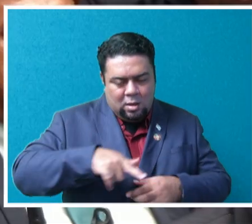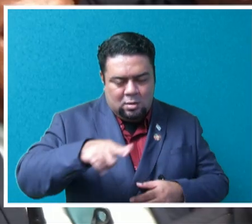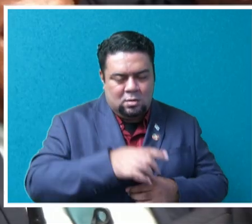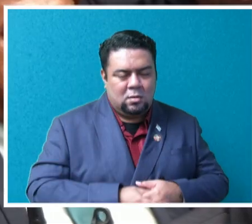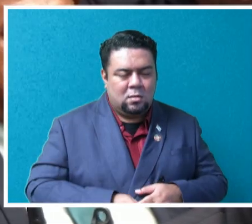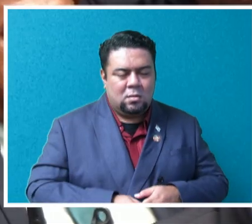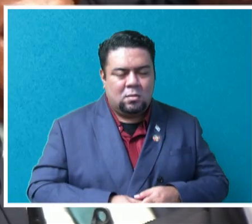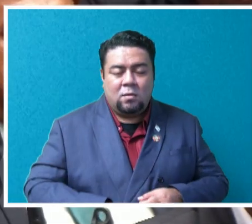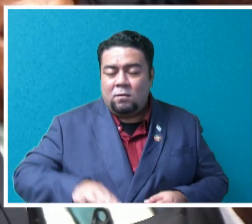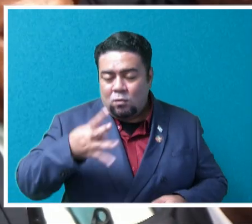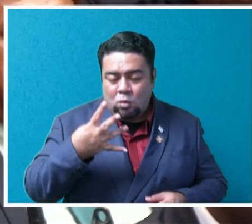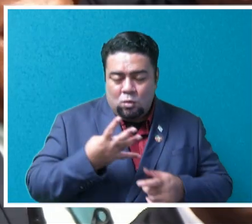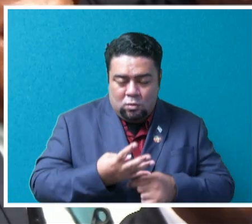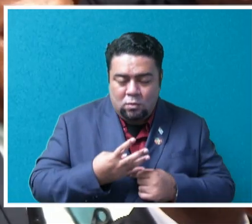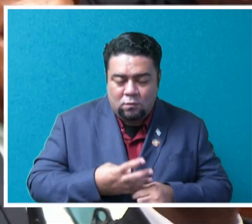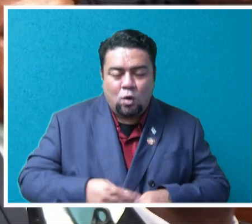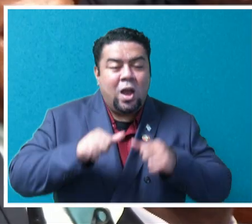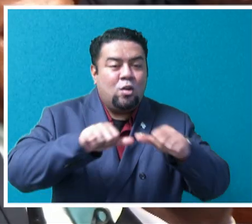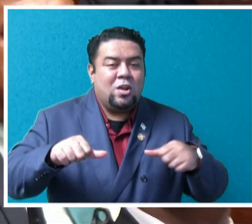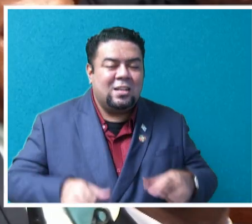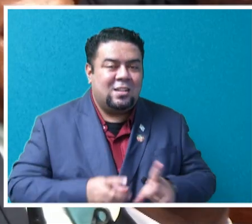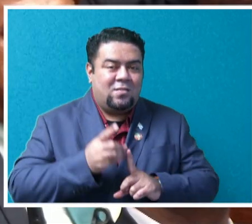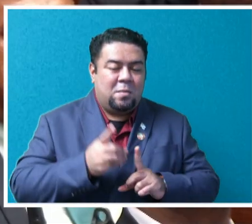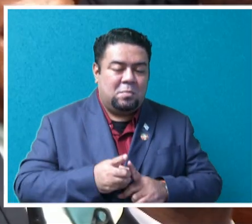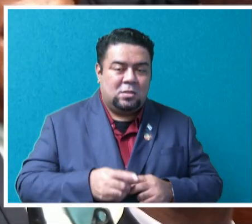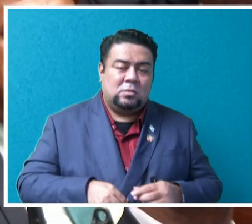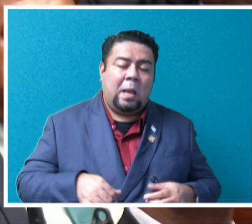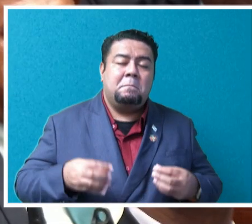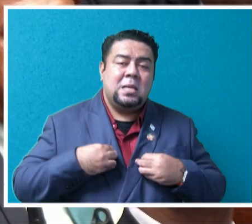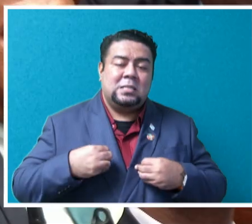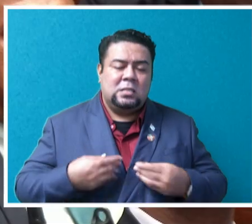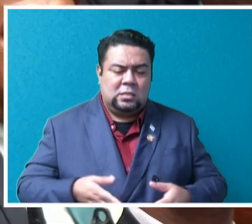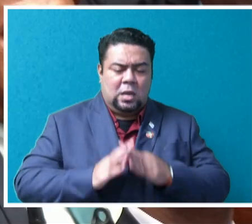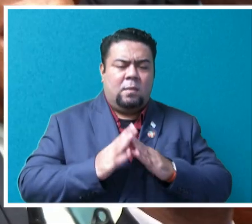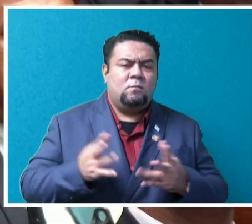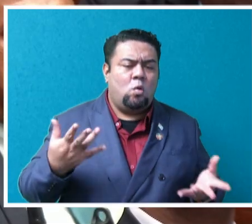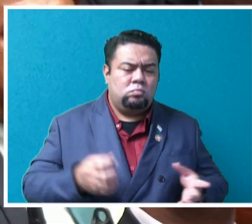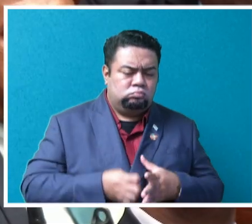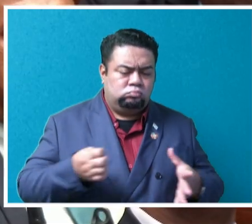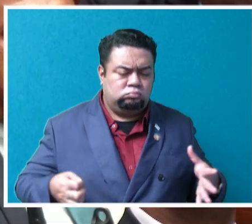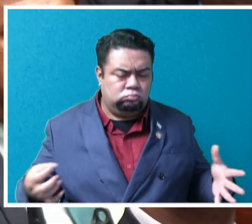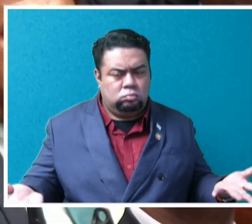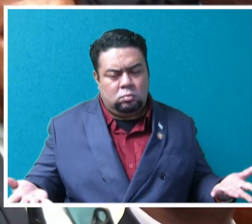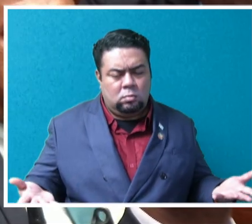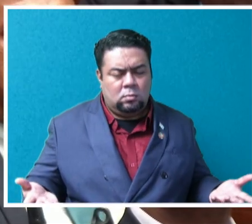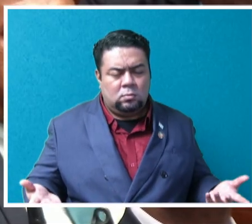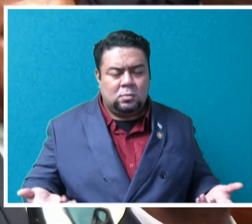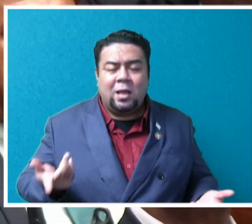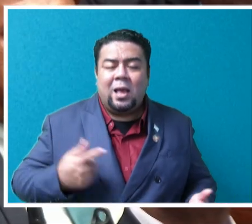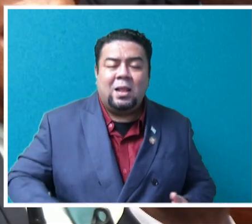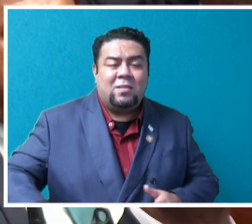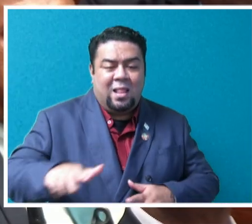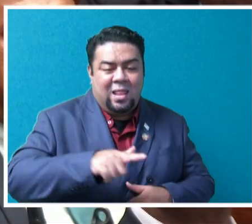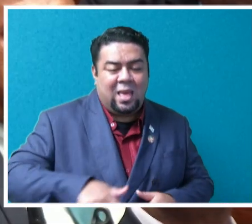for agriculture development, business startup and expansion, as well as land development